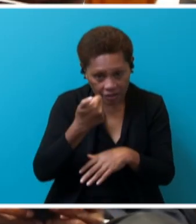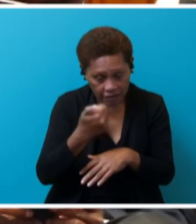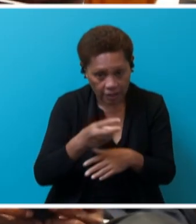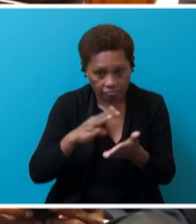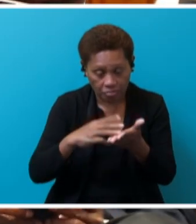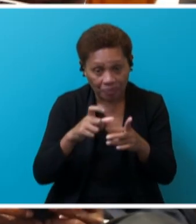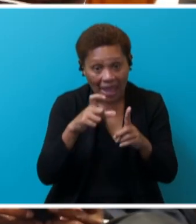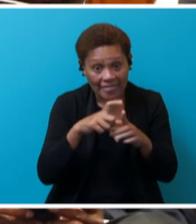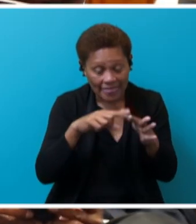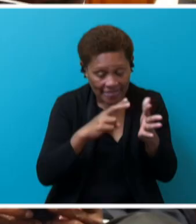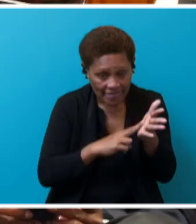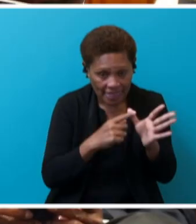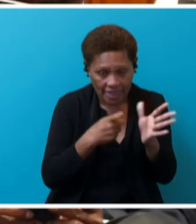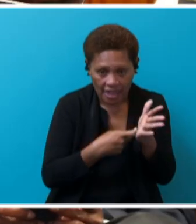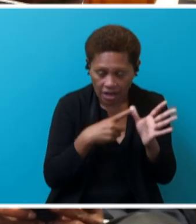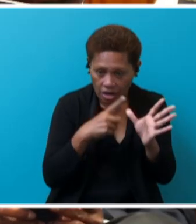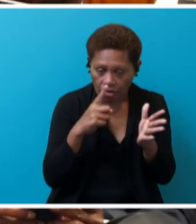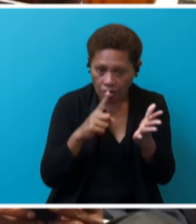plant.